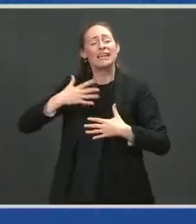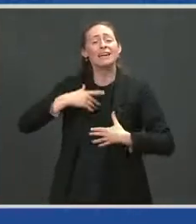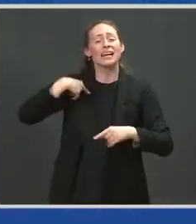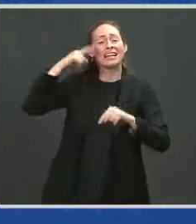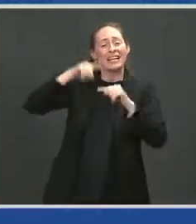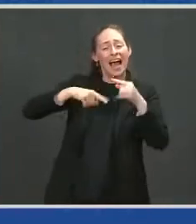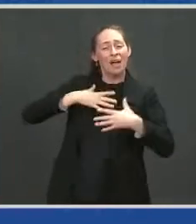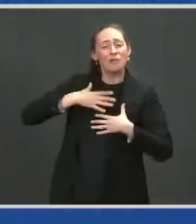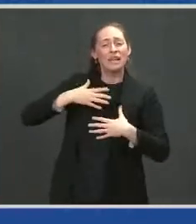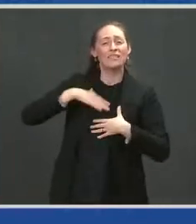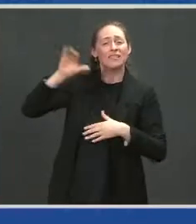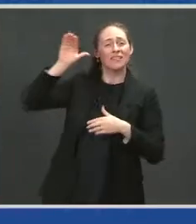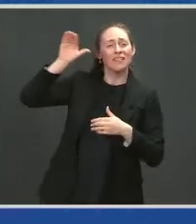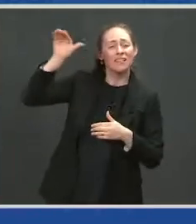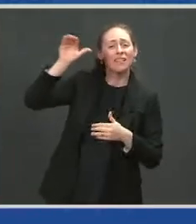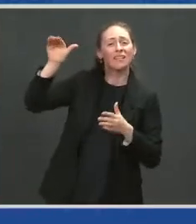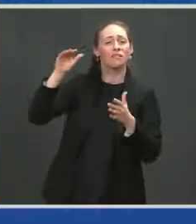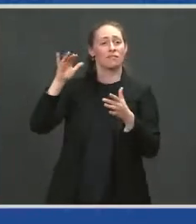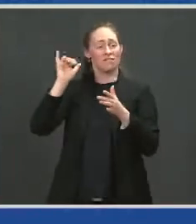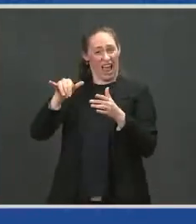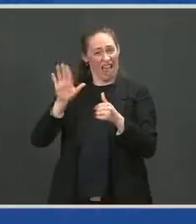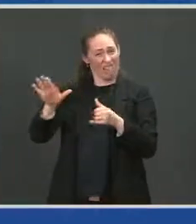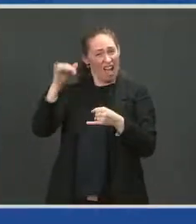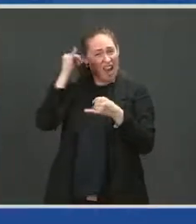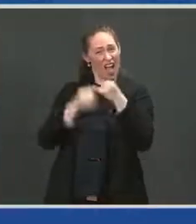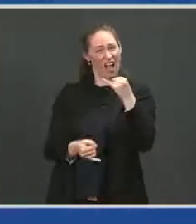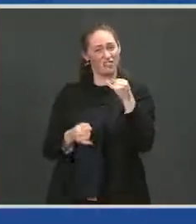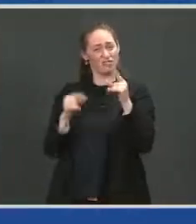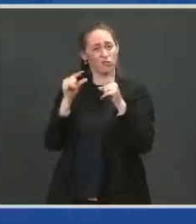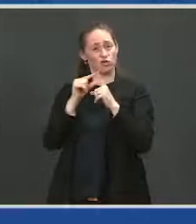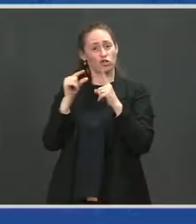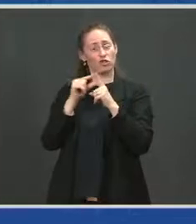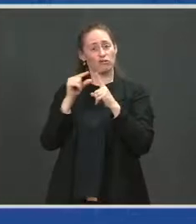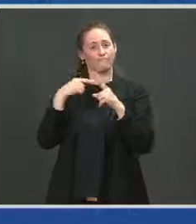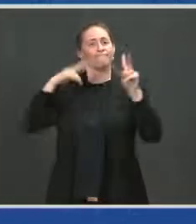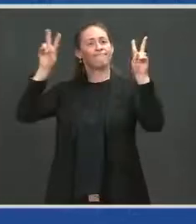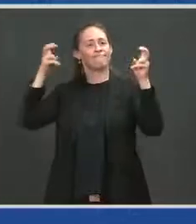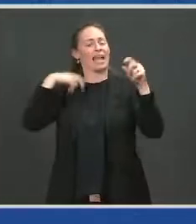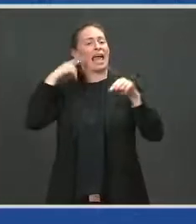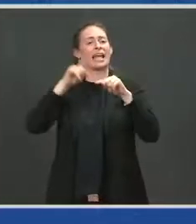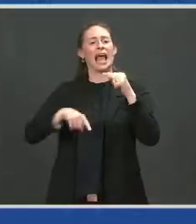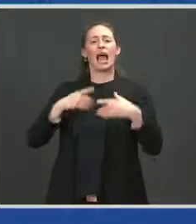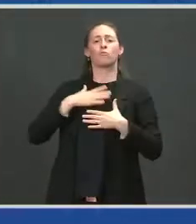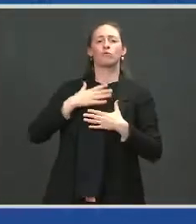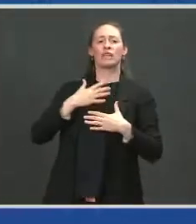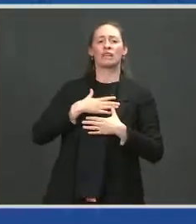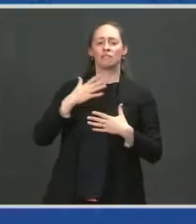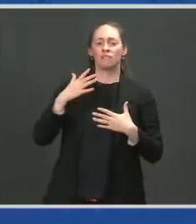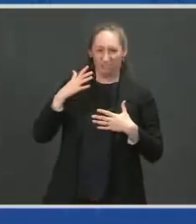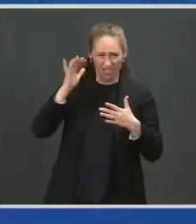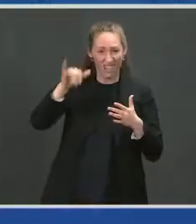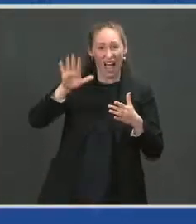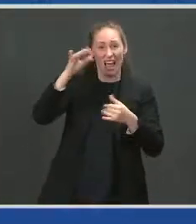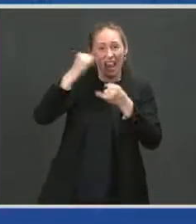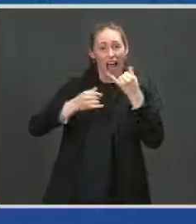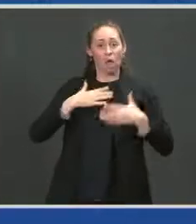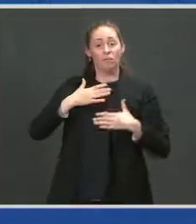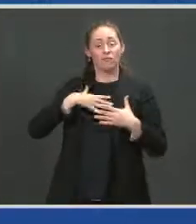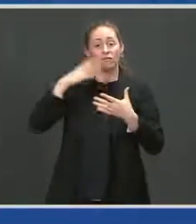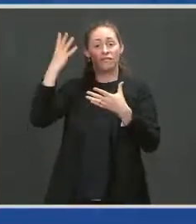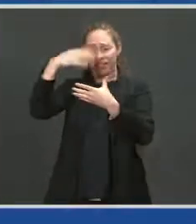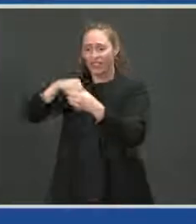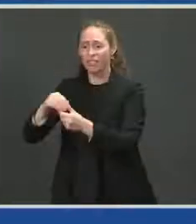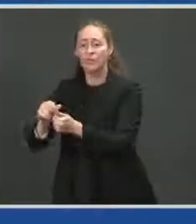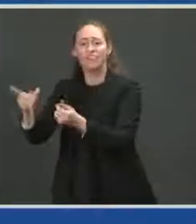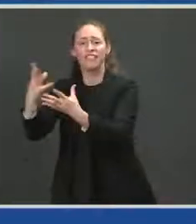Those are George Floyd's last words. We can't let those words die with him. We have to keep